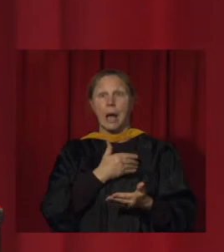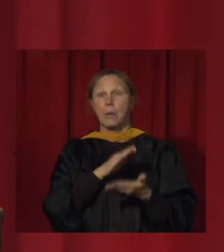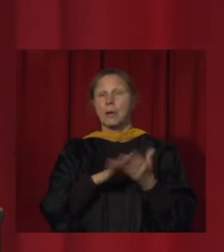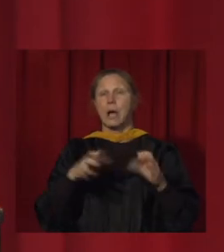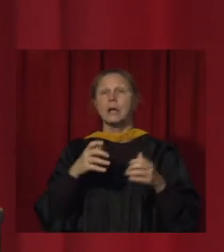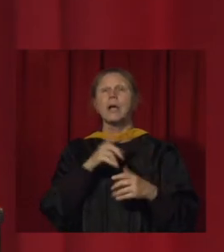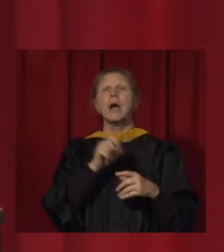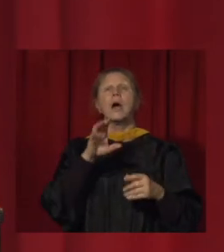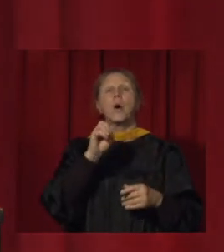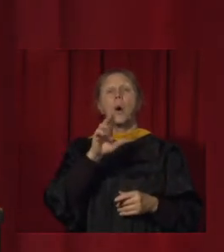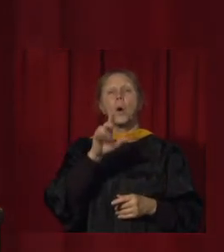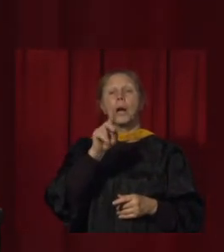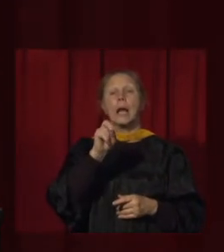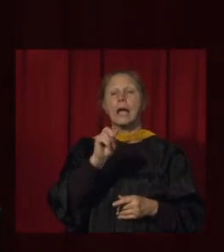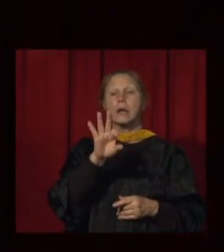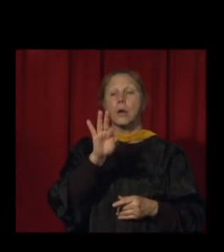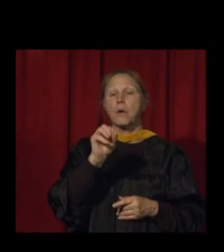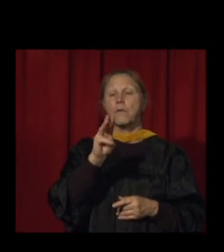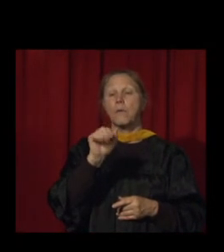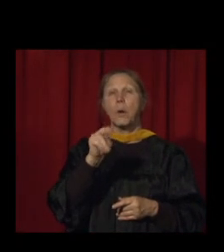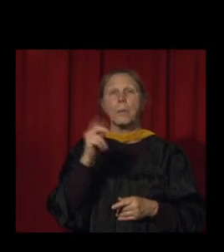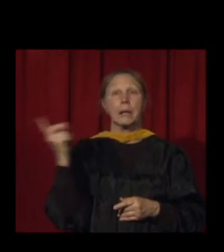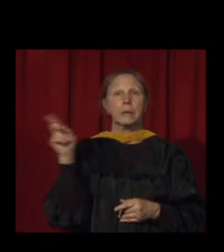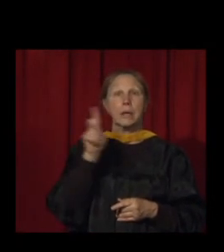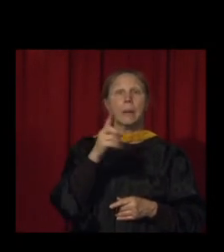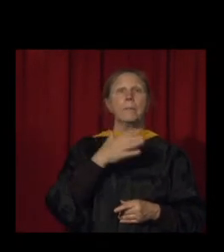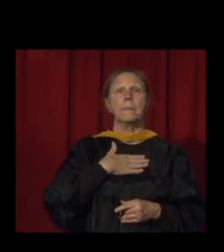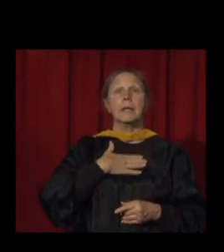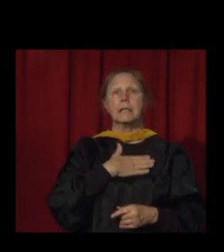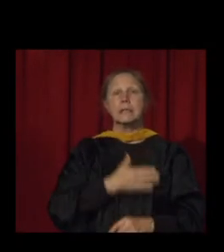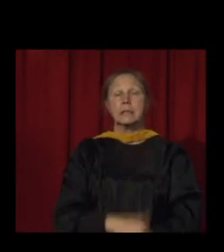the family of Orlando Foreman please come to the stage?